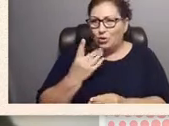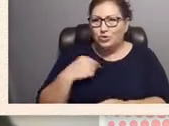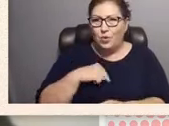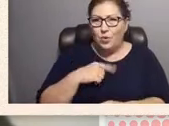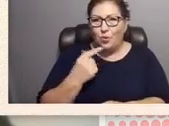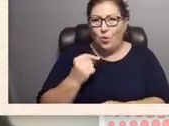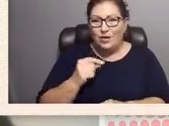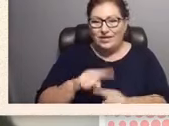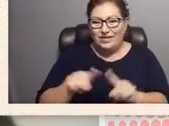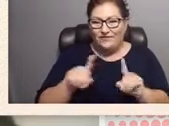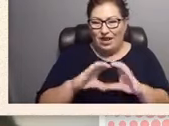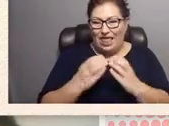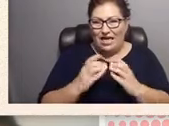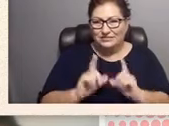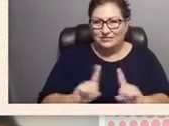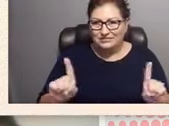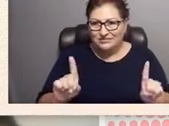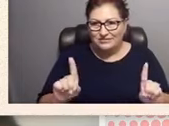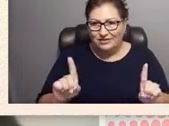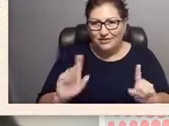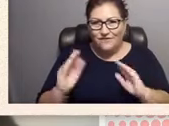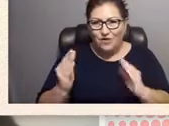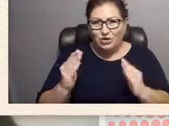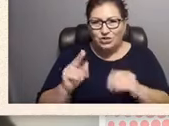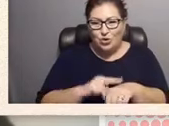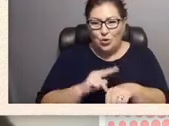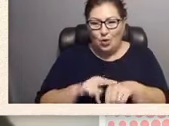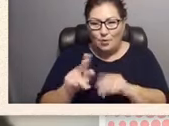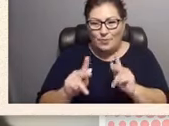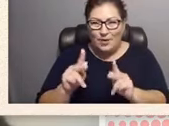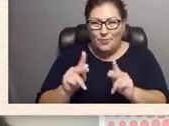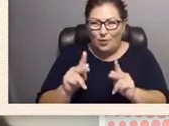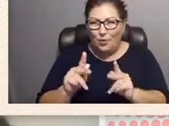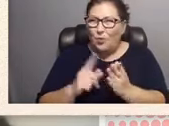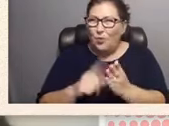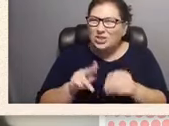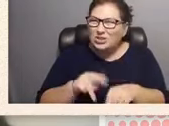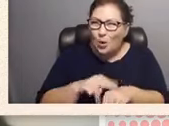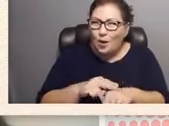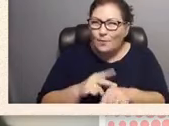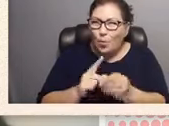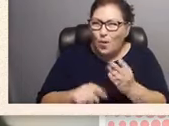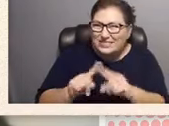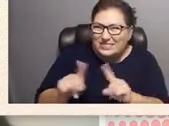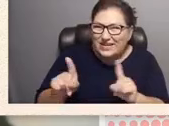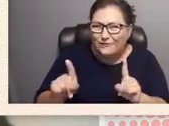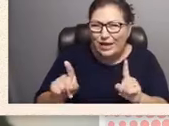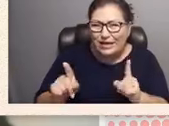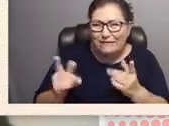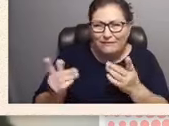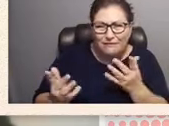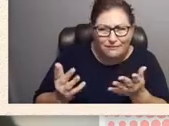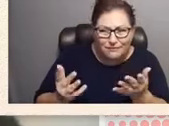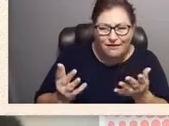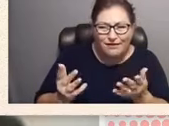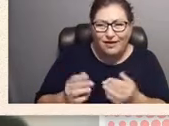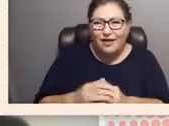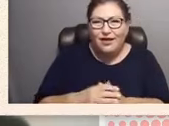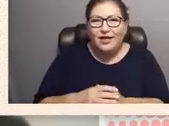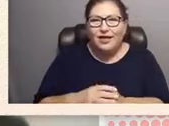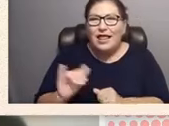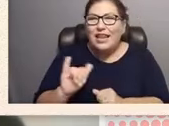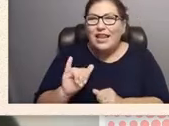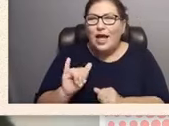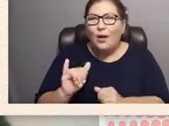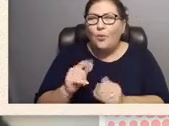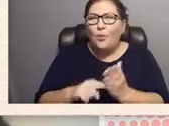like normal people, and like what is normal, what is different, what is um like what were these things that